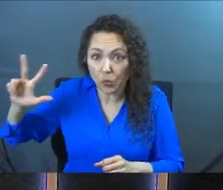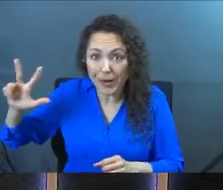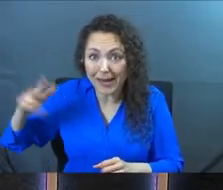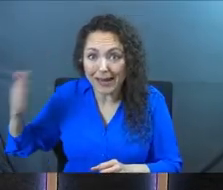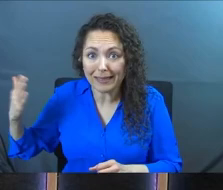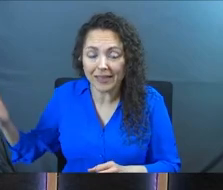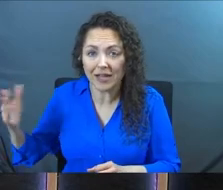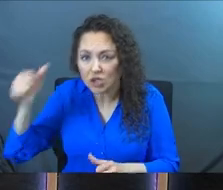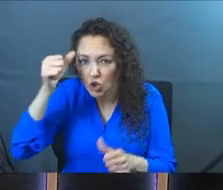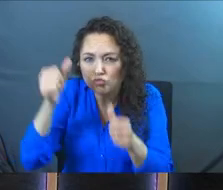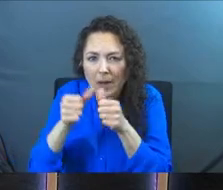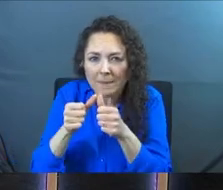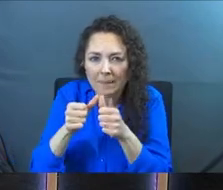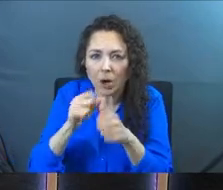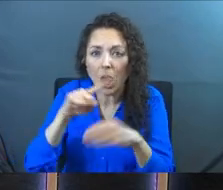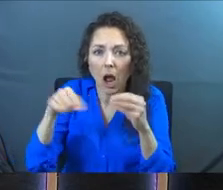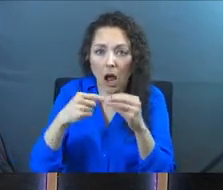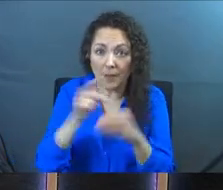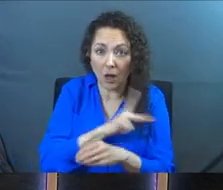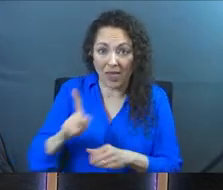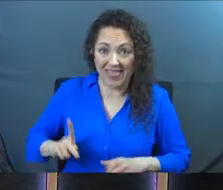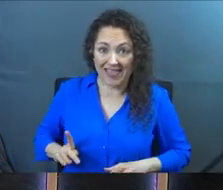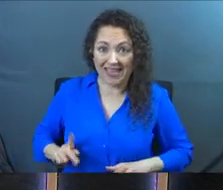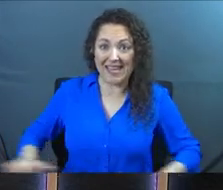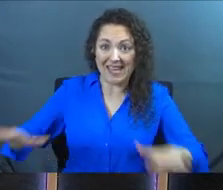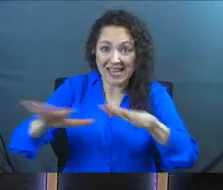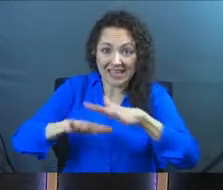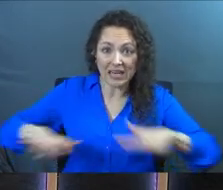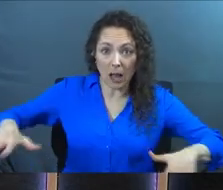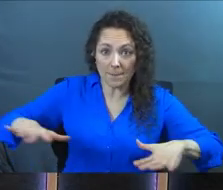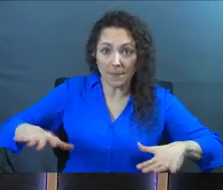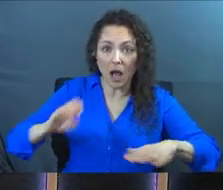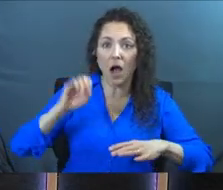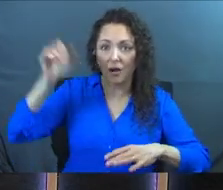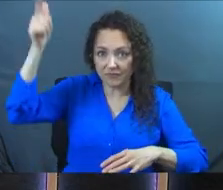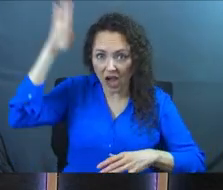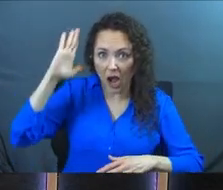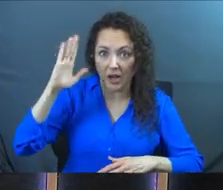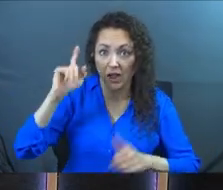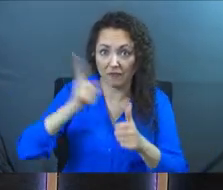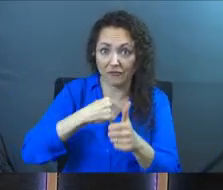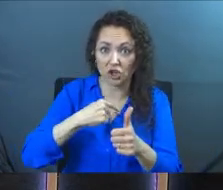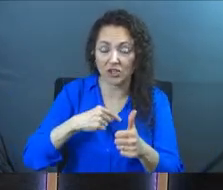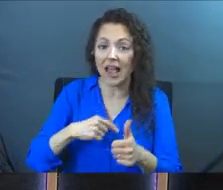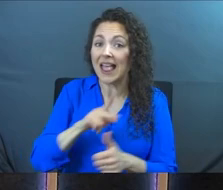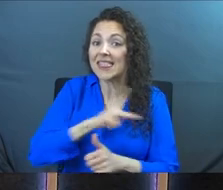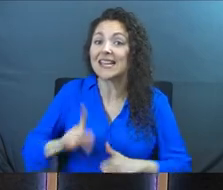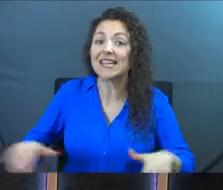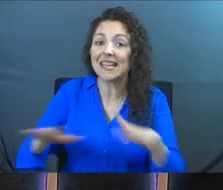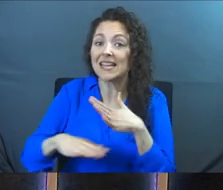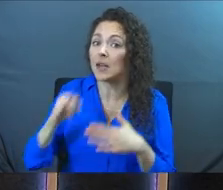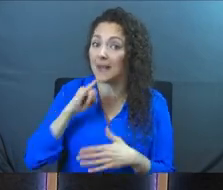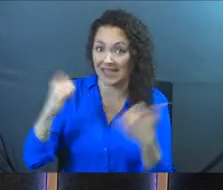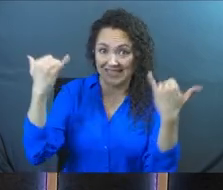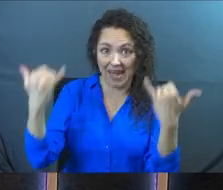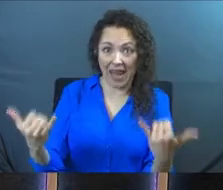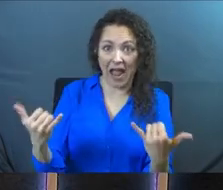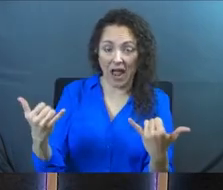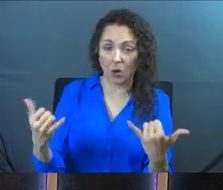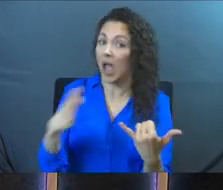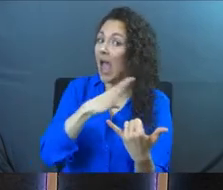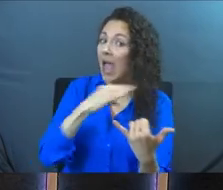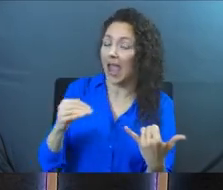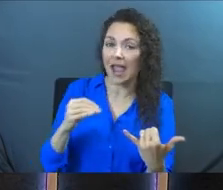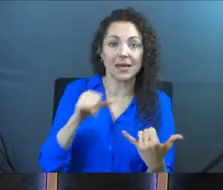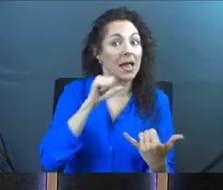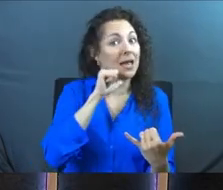of God to help us just recognize what a treasure it is. The first thing is that the kingdom is now and